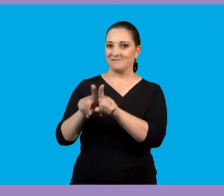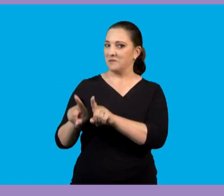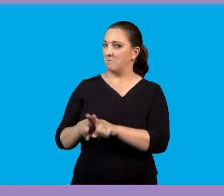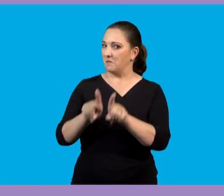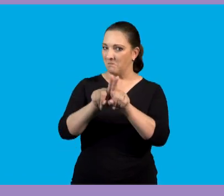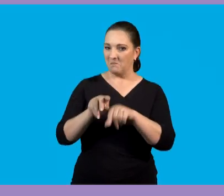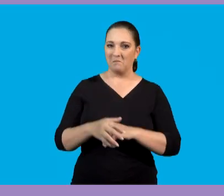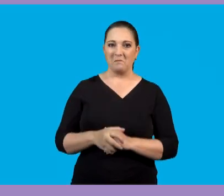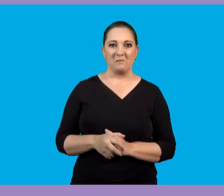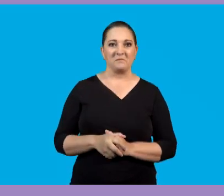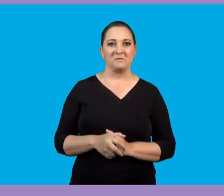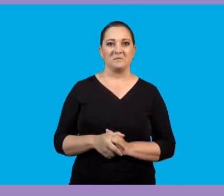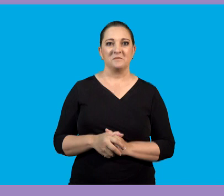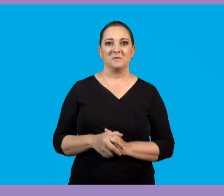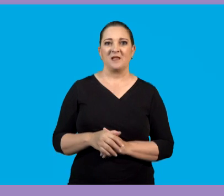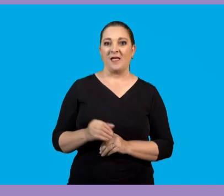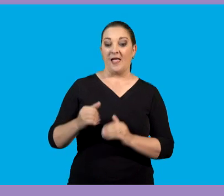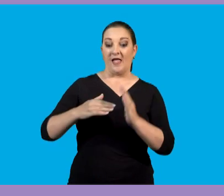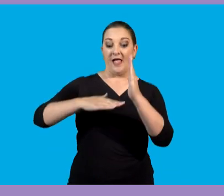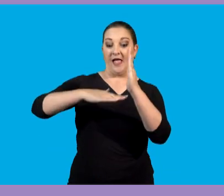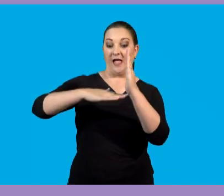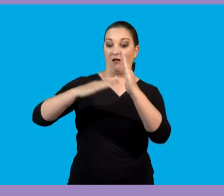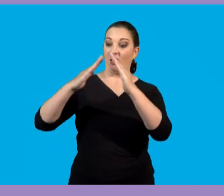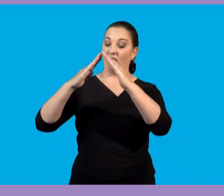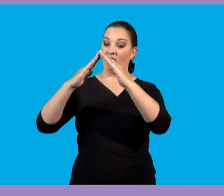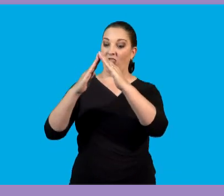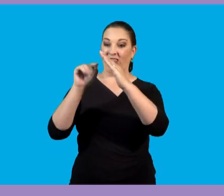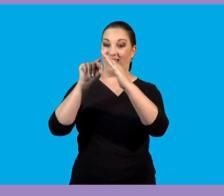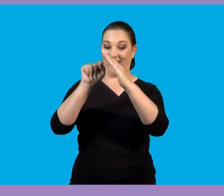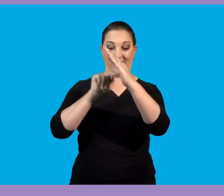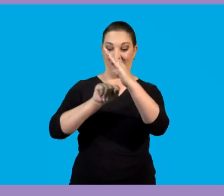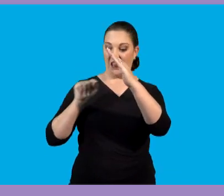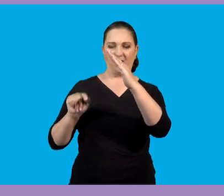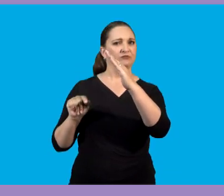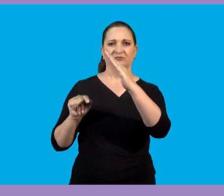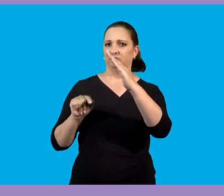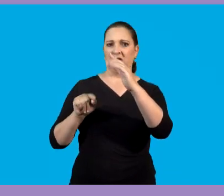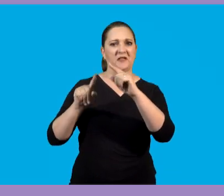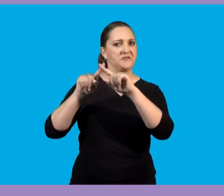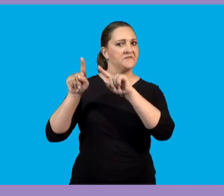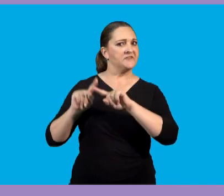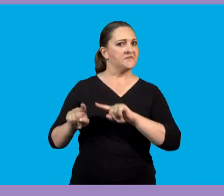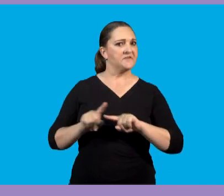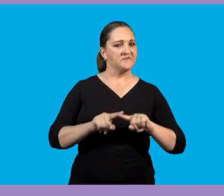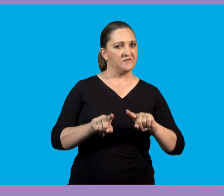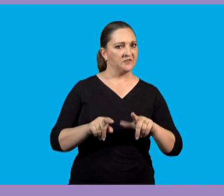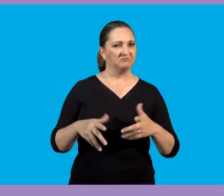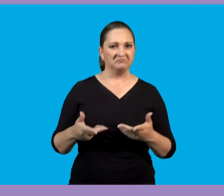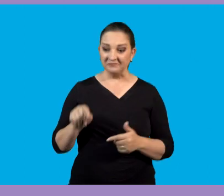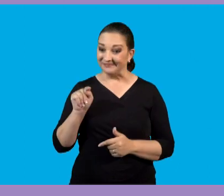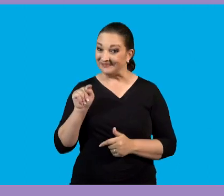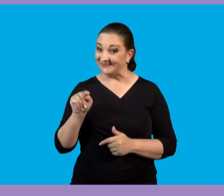sides are equal to each other, which means none of the angles are equal to each other at all. So what type of triangle is